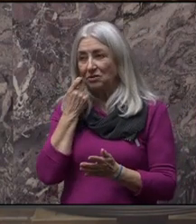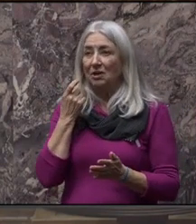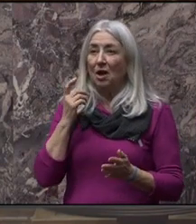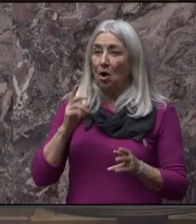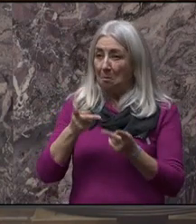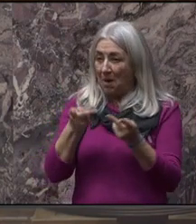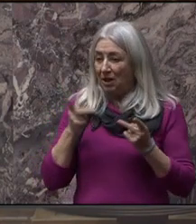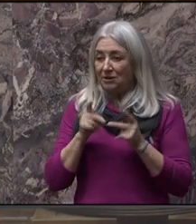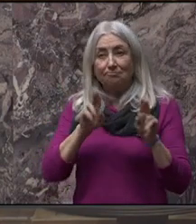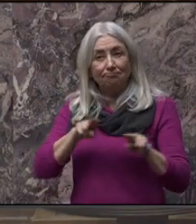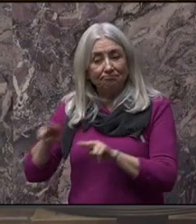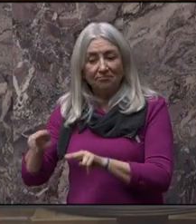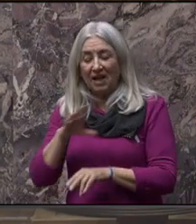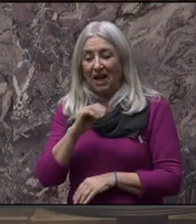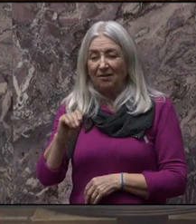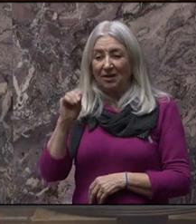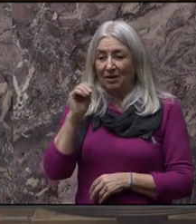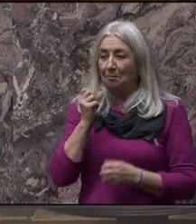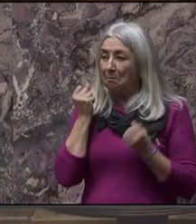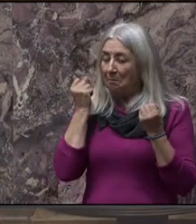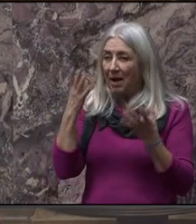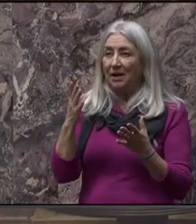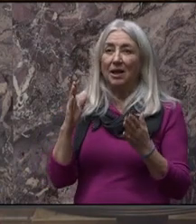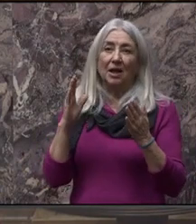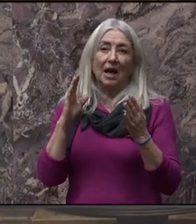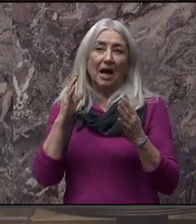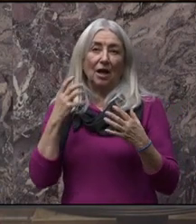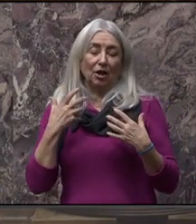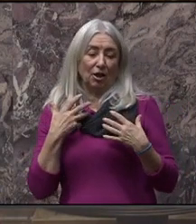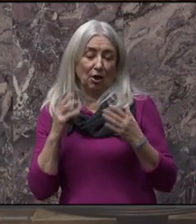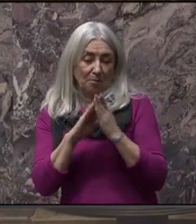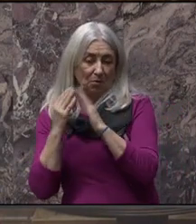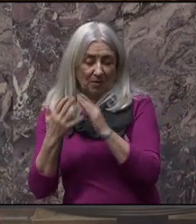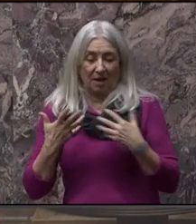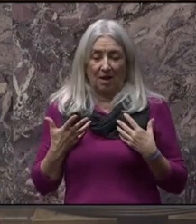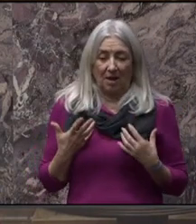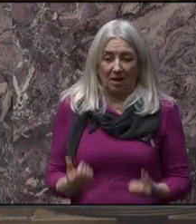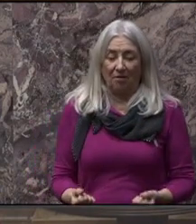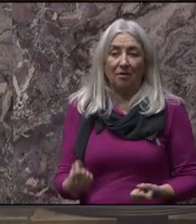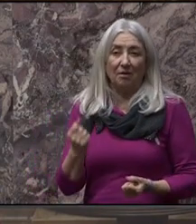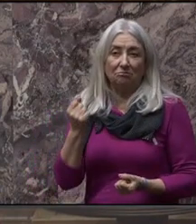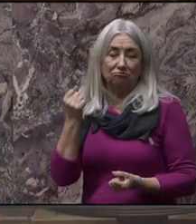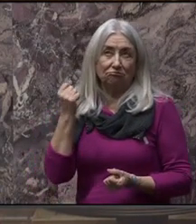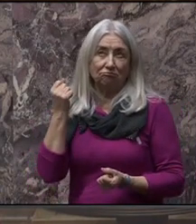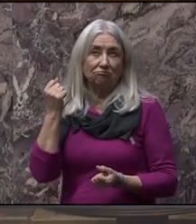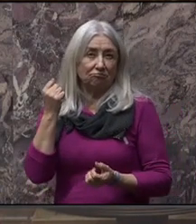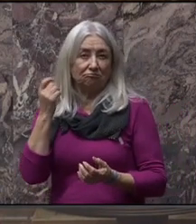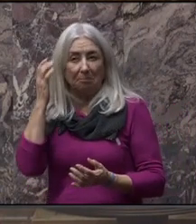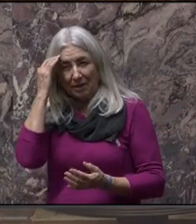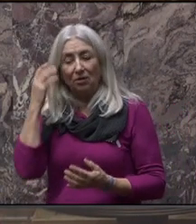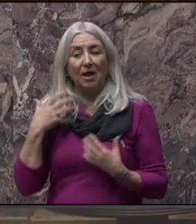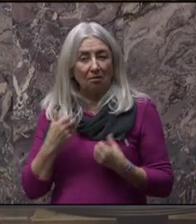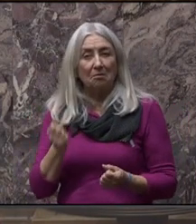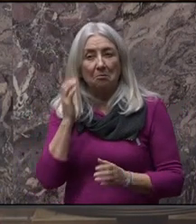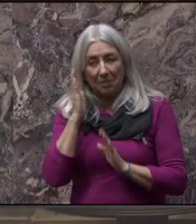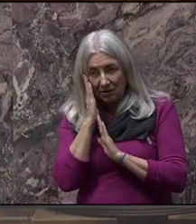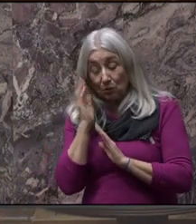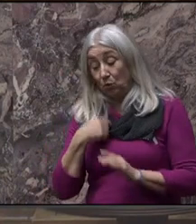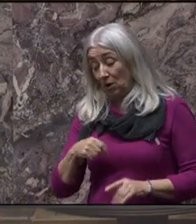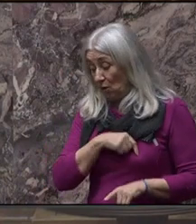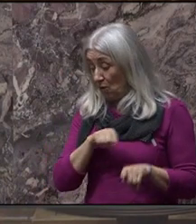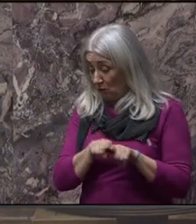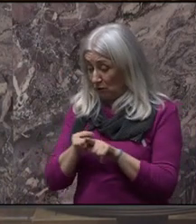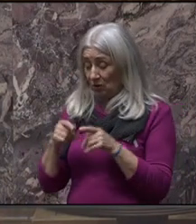than 7,300 community mental health beds. We are also a global center